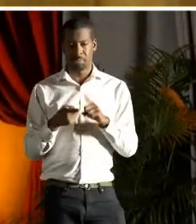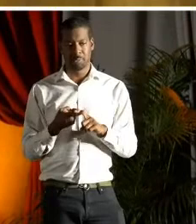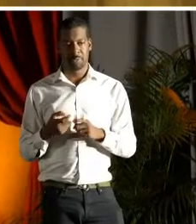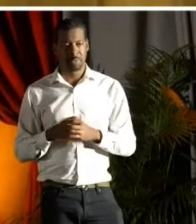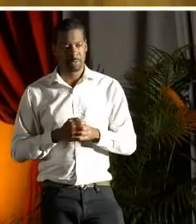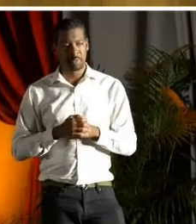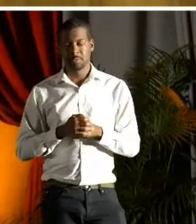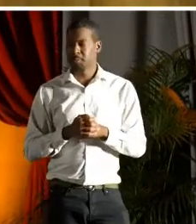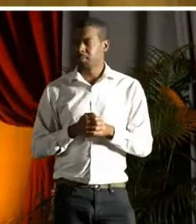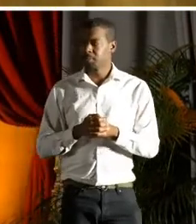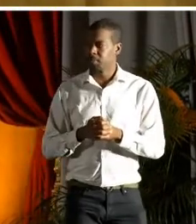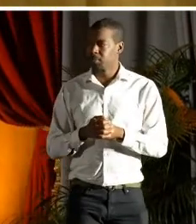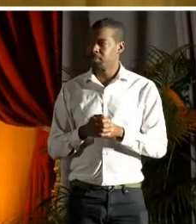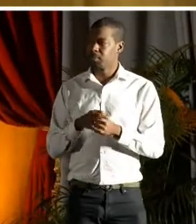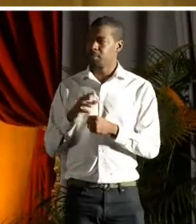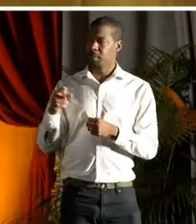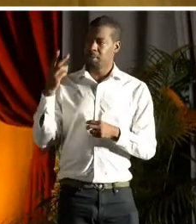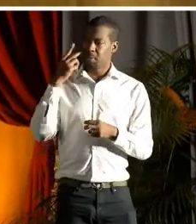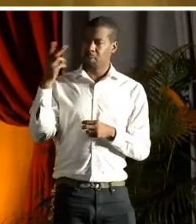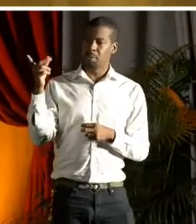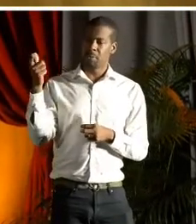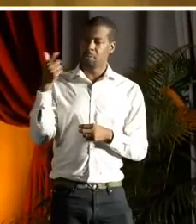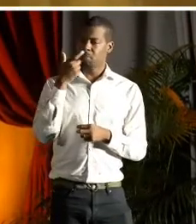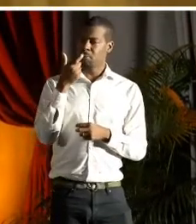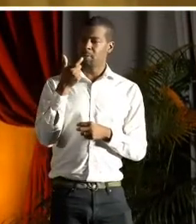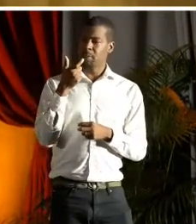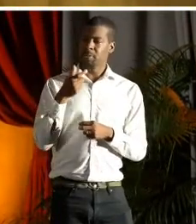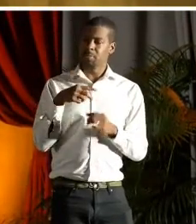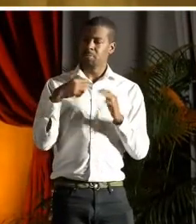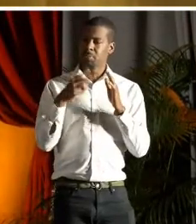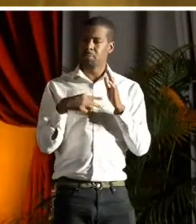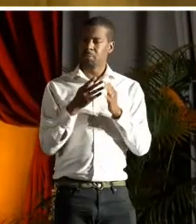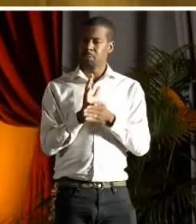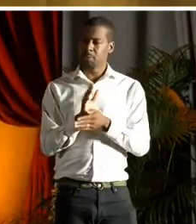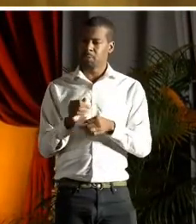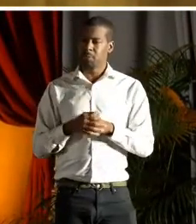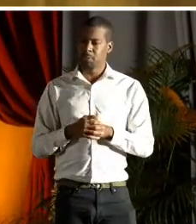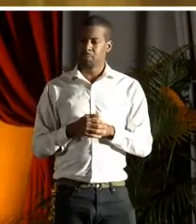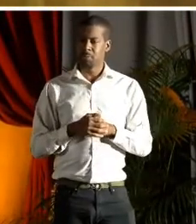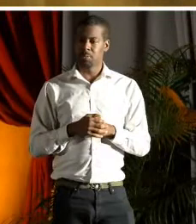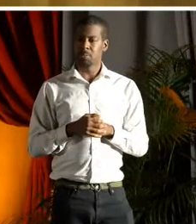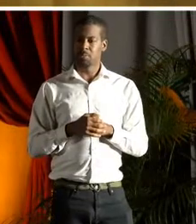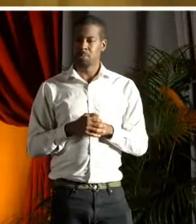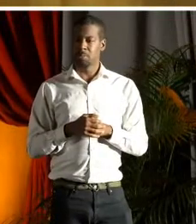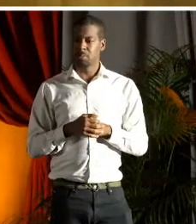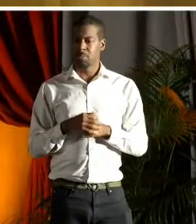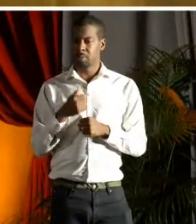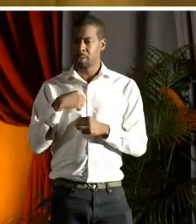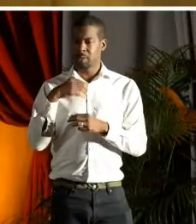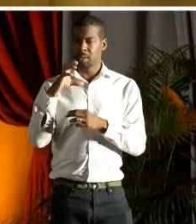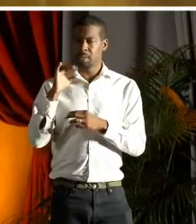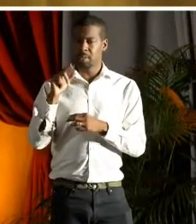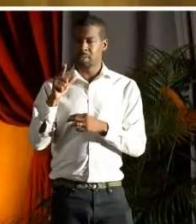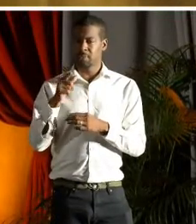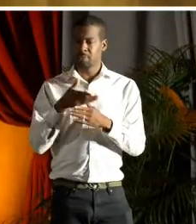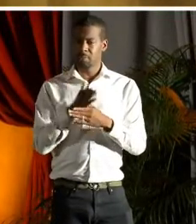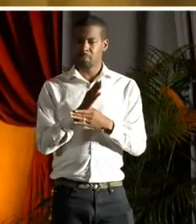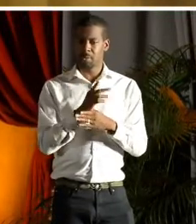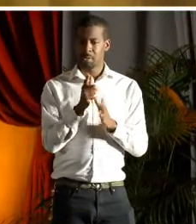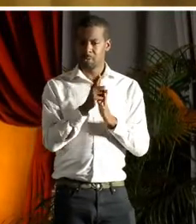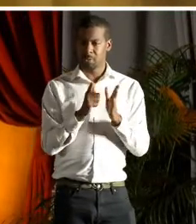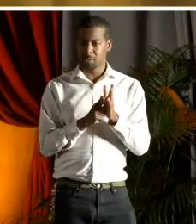And watching the film, I have to say this, that I was a civil rights lawyer